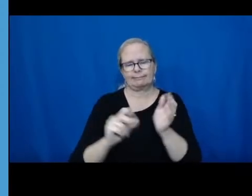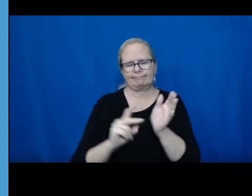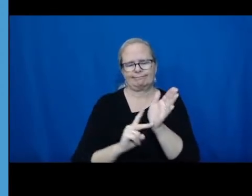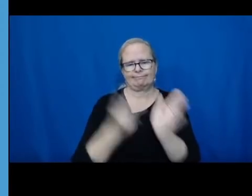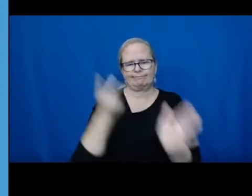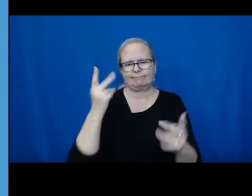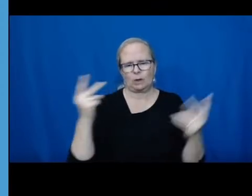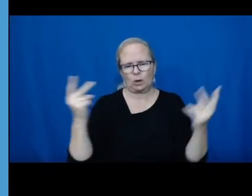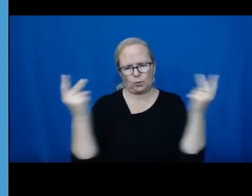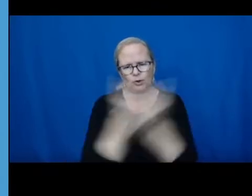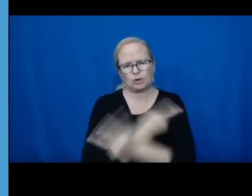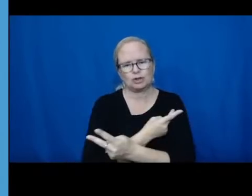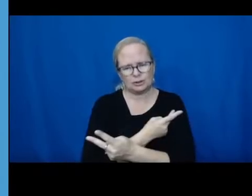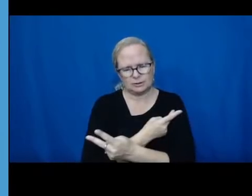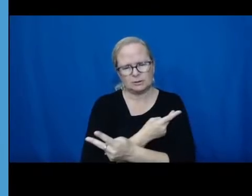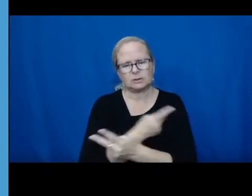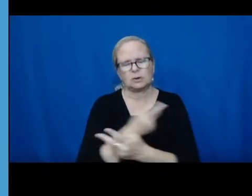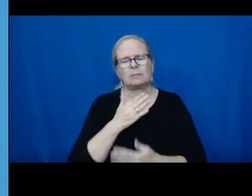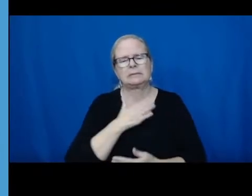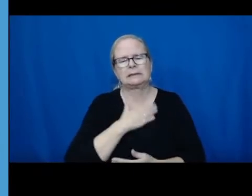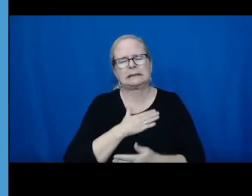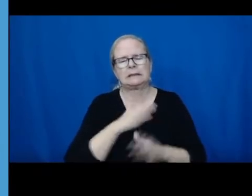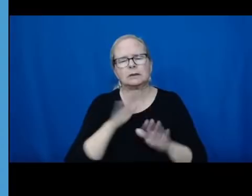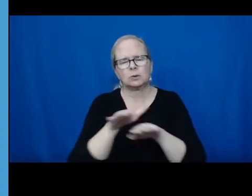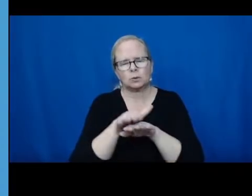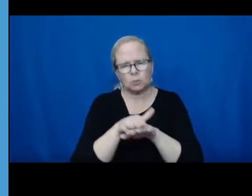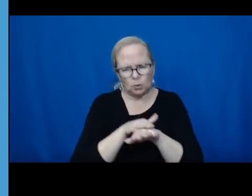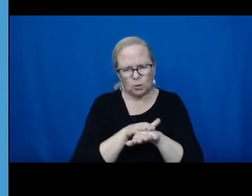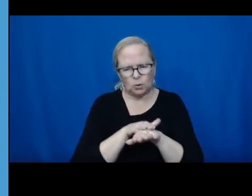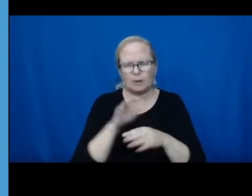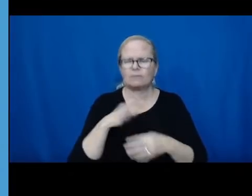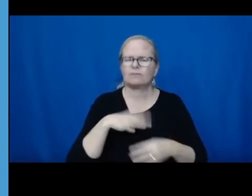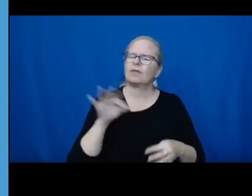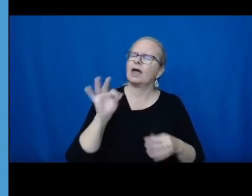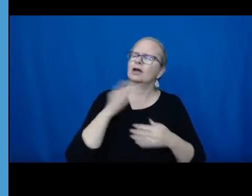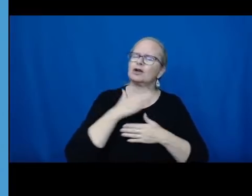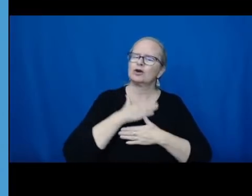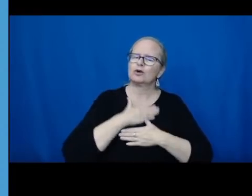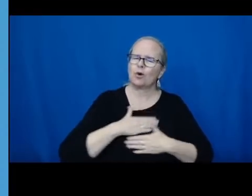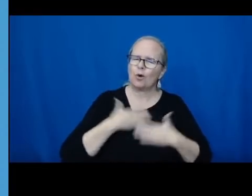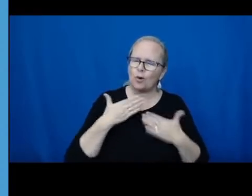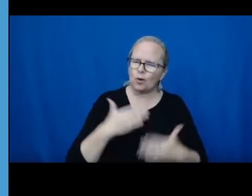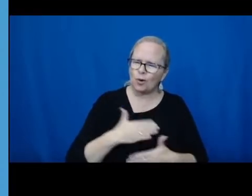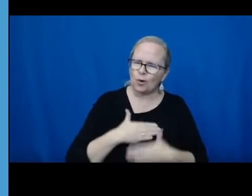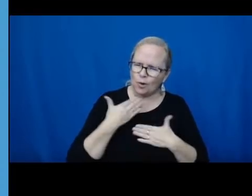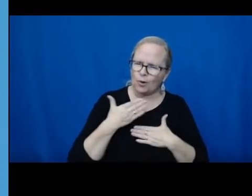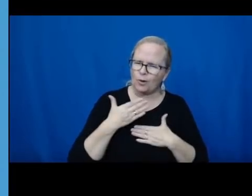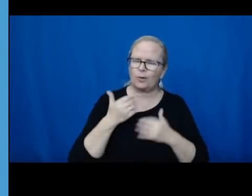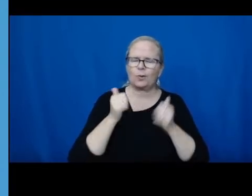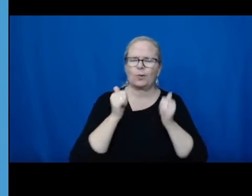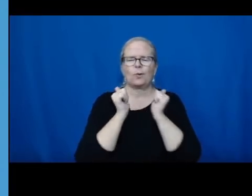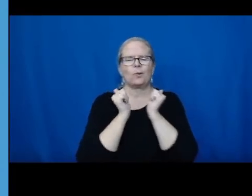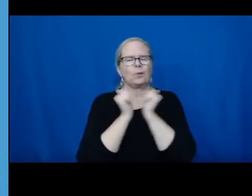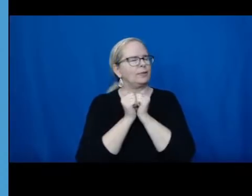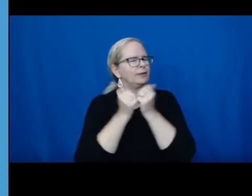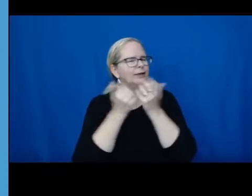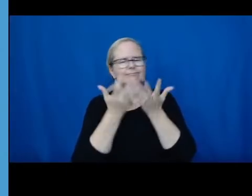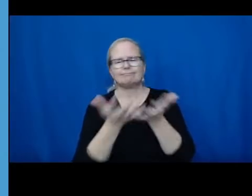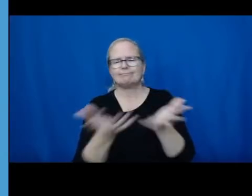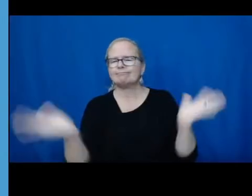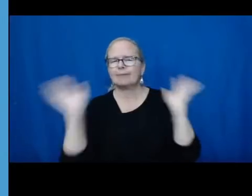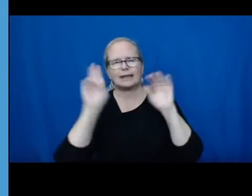connection in our expansive natural environment. Limit those high-risk activities, not just the COVID